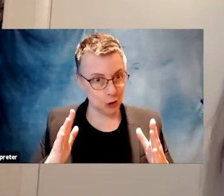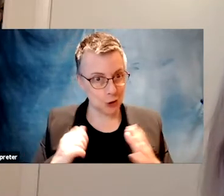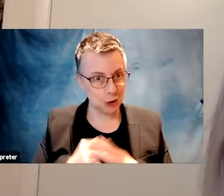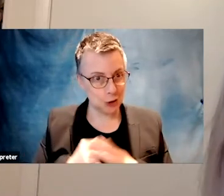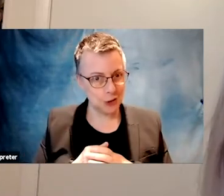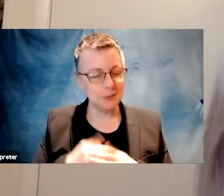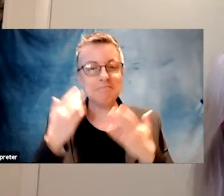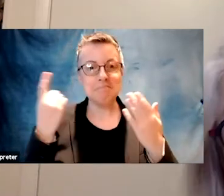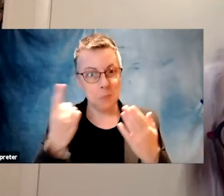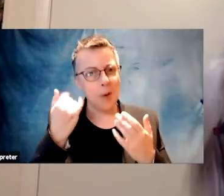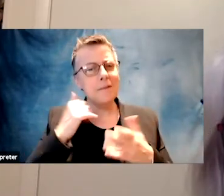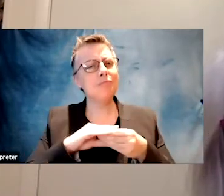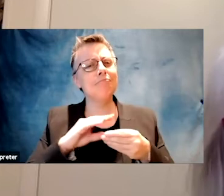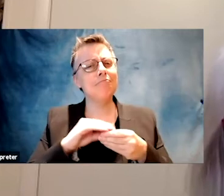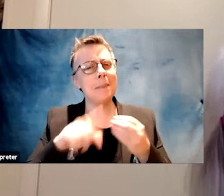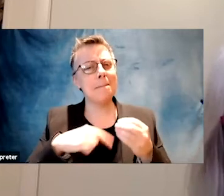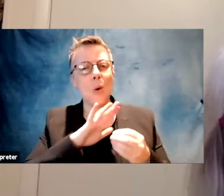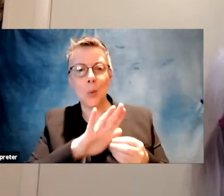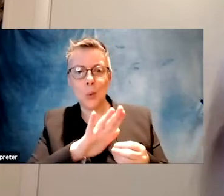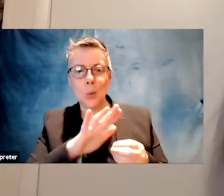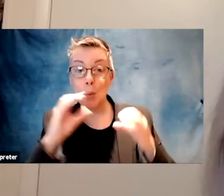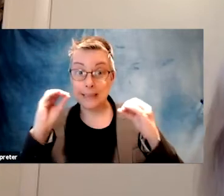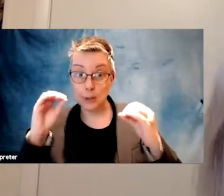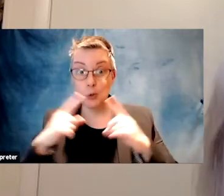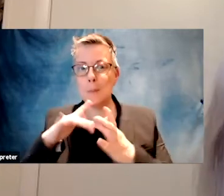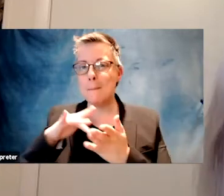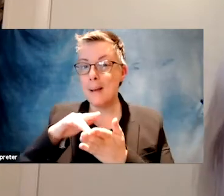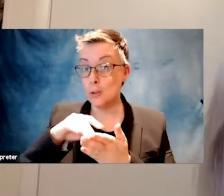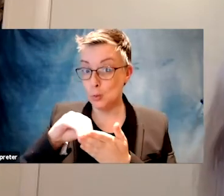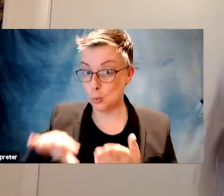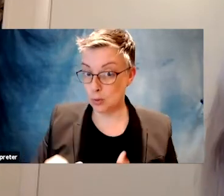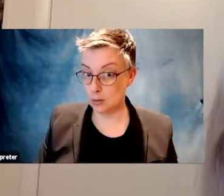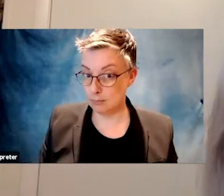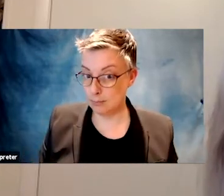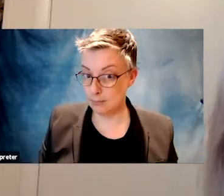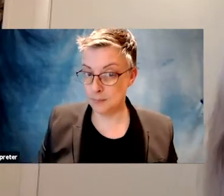wondering if you could talk about particularly your teaching to medical school students.